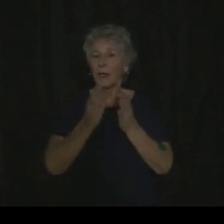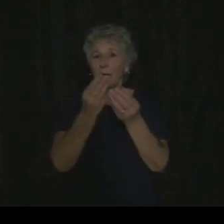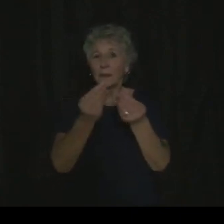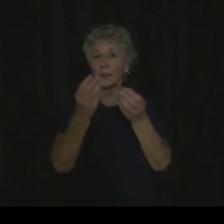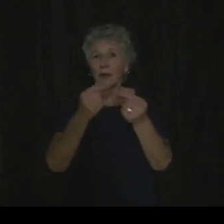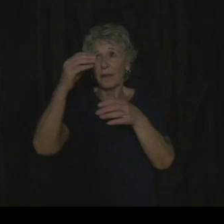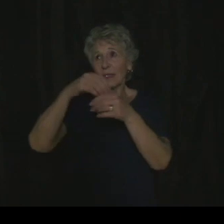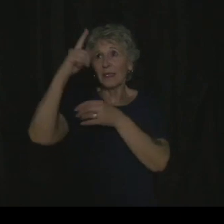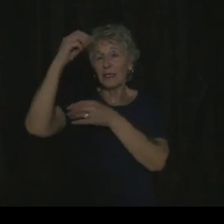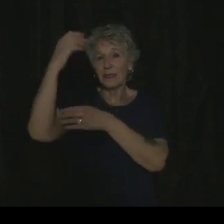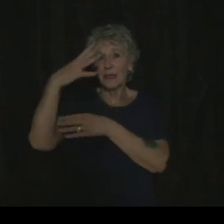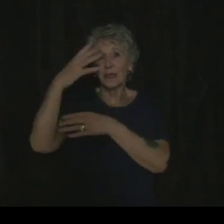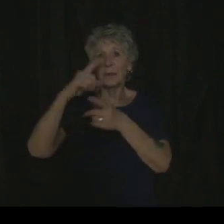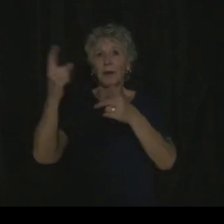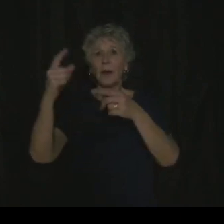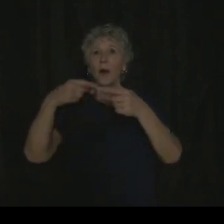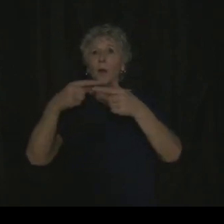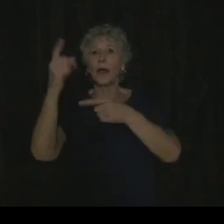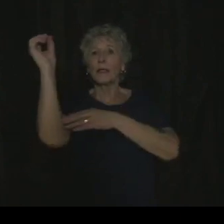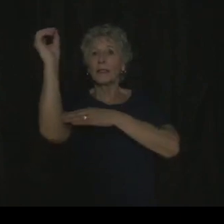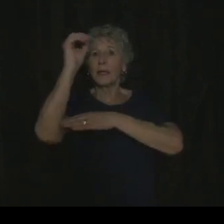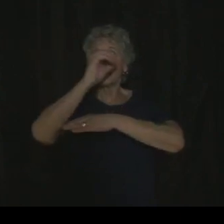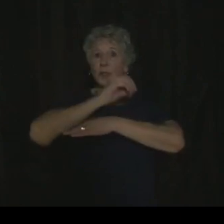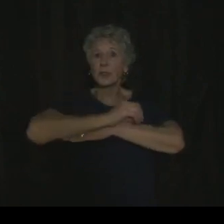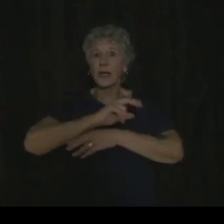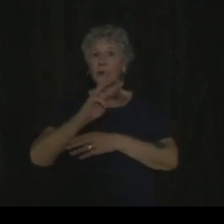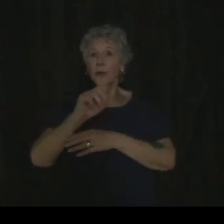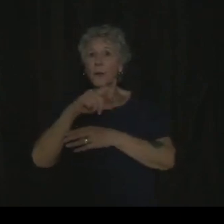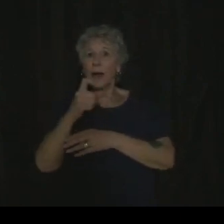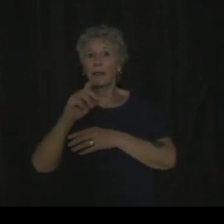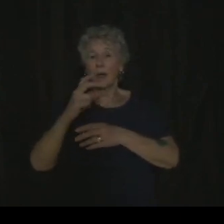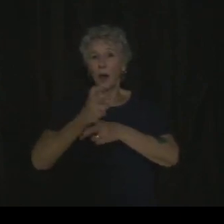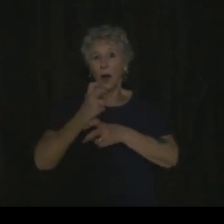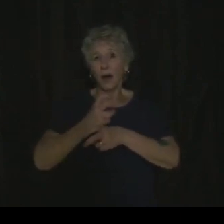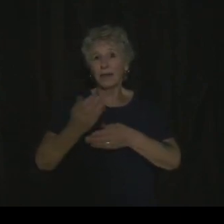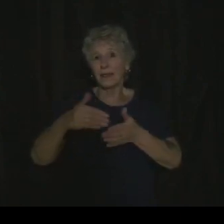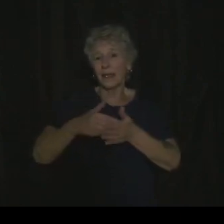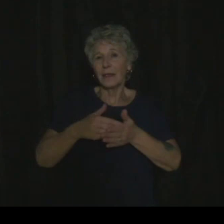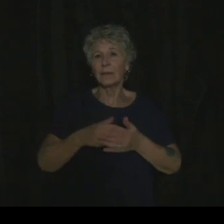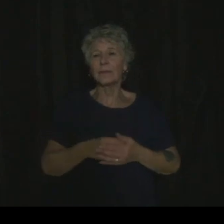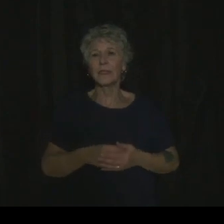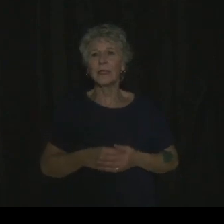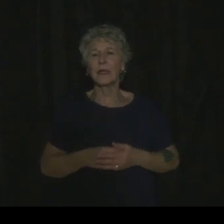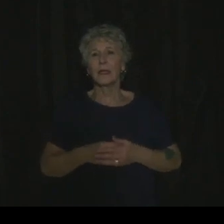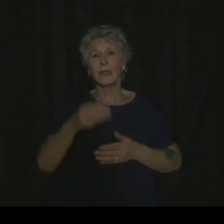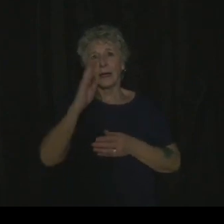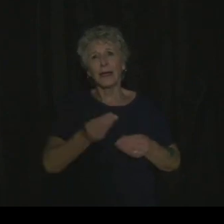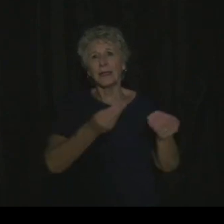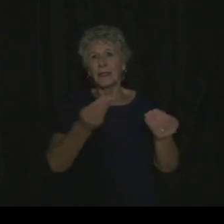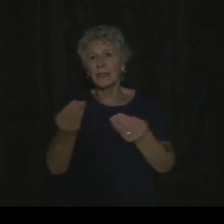down, it starts to harden up again. And God, in his mysterious way, sheds a certain amount of sustaining grace